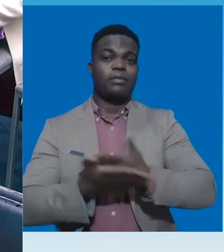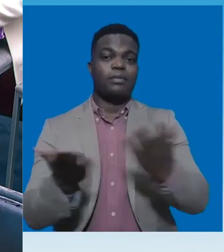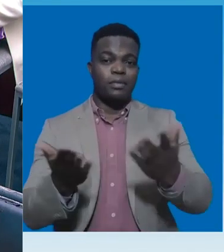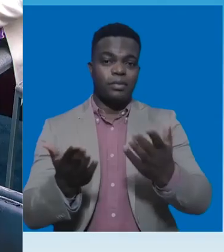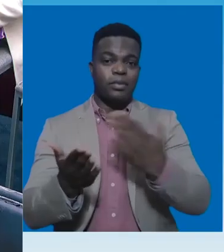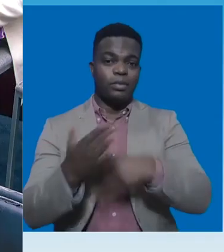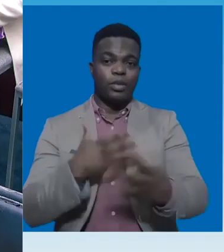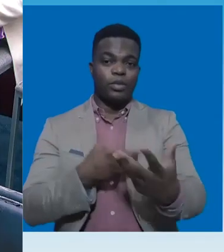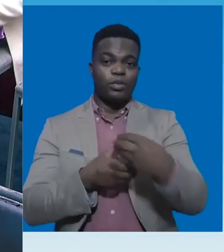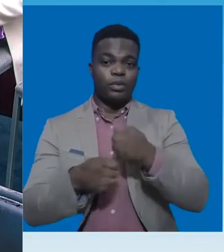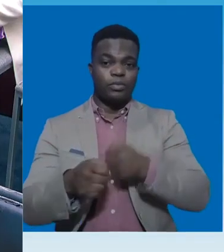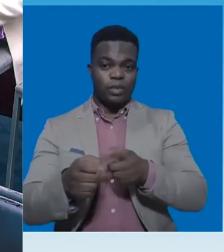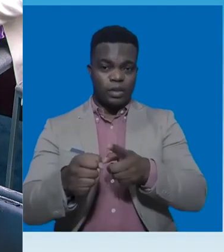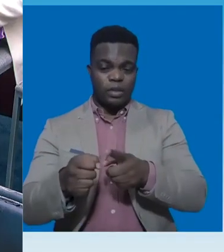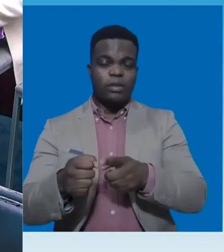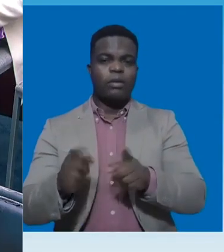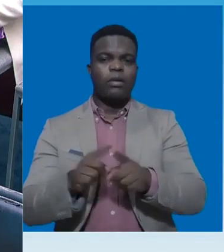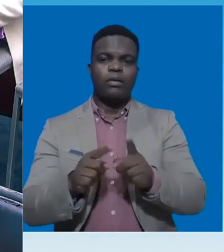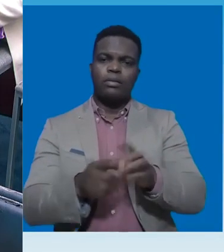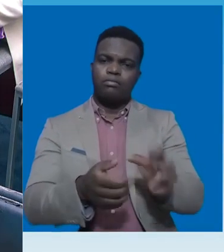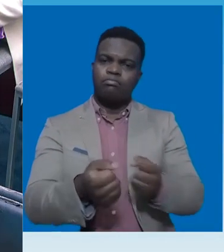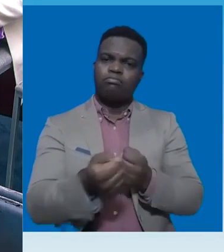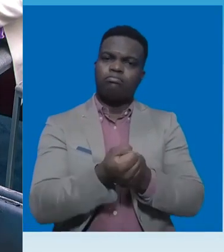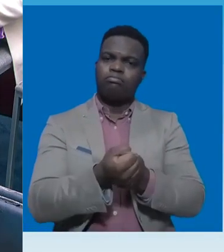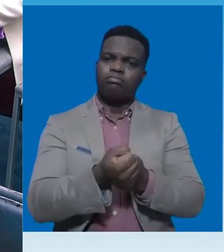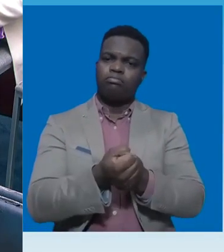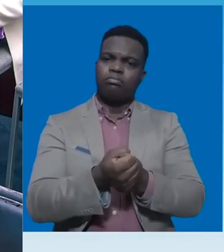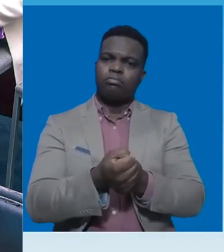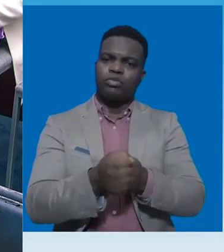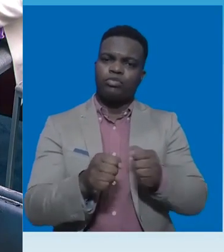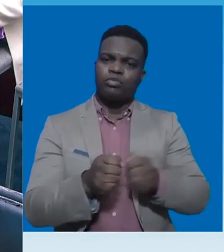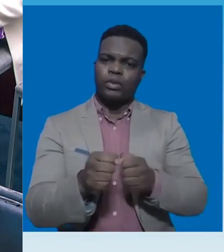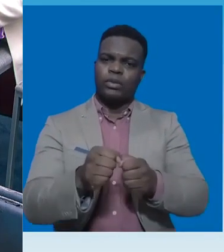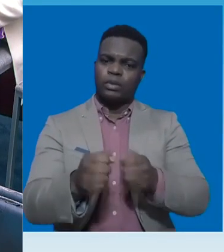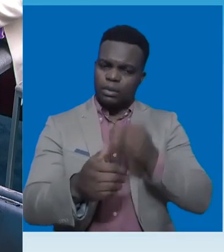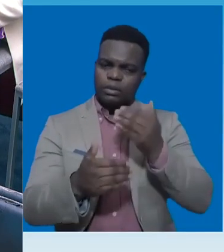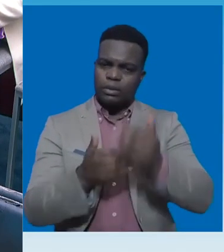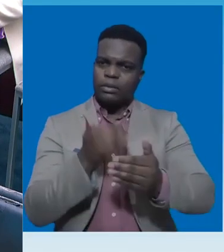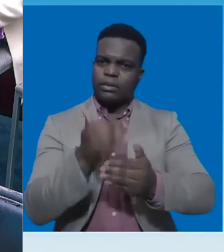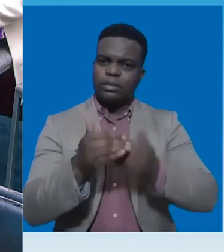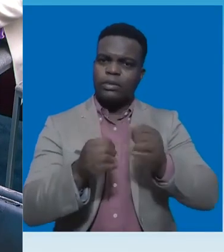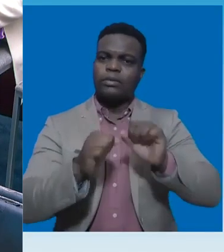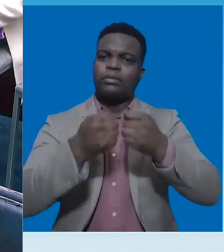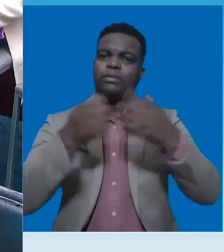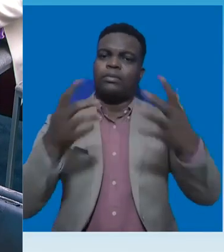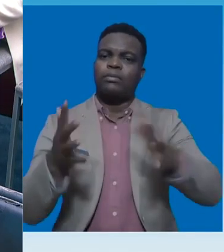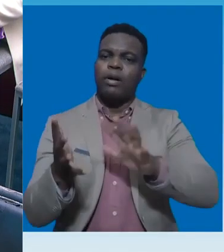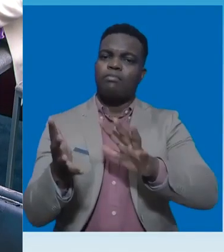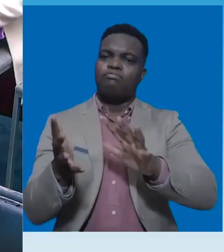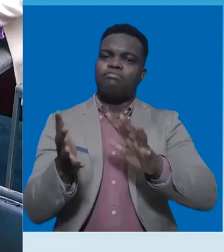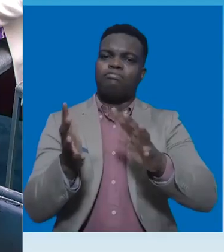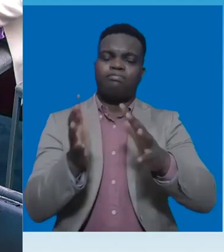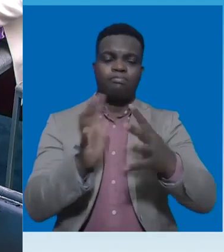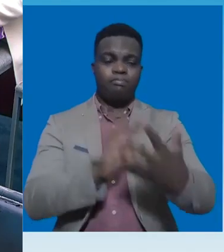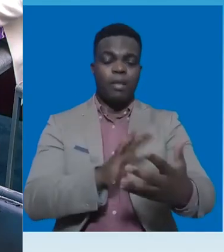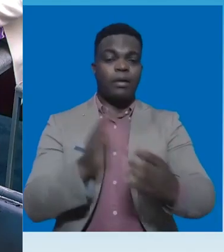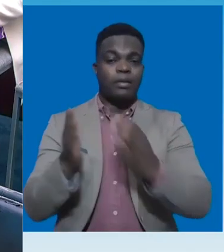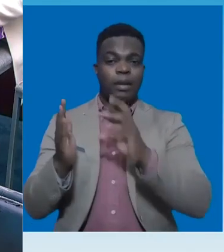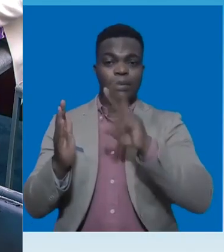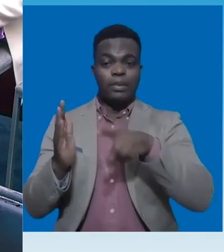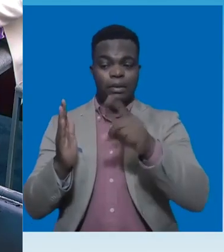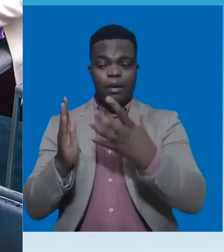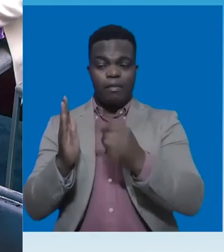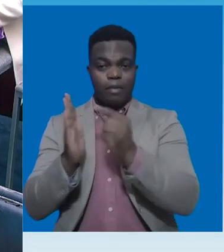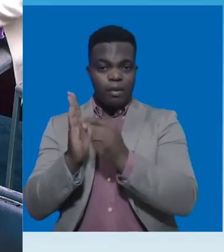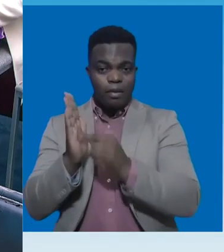And it has helped translate the principles of the Convention on the Rights of Persons with Disabilities into concrete action,